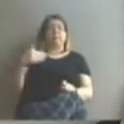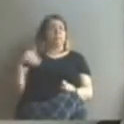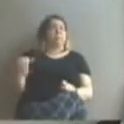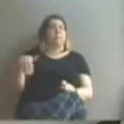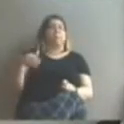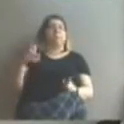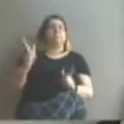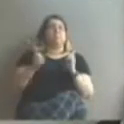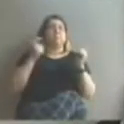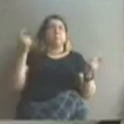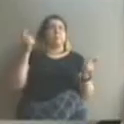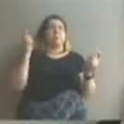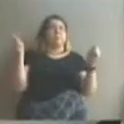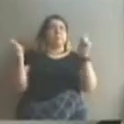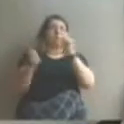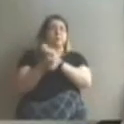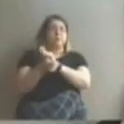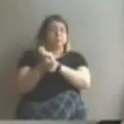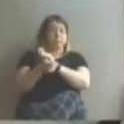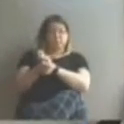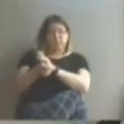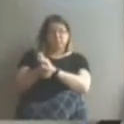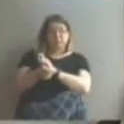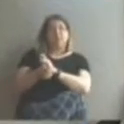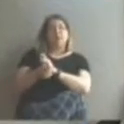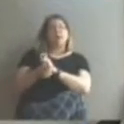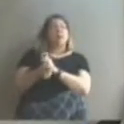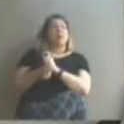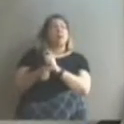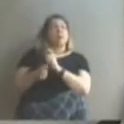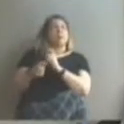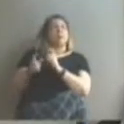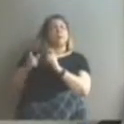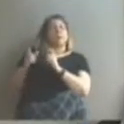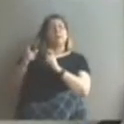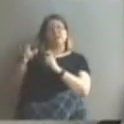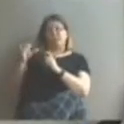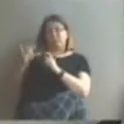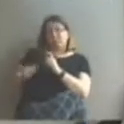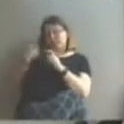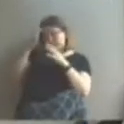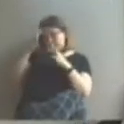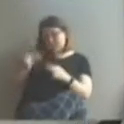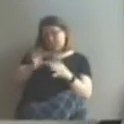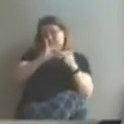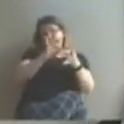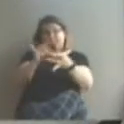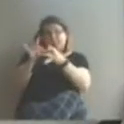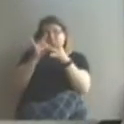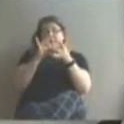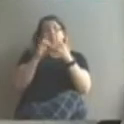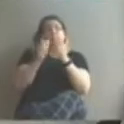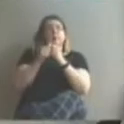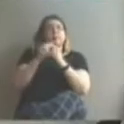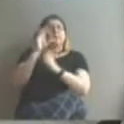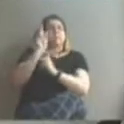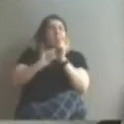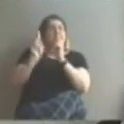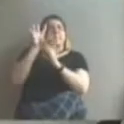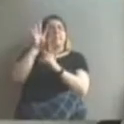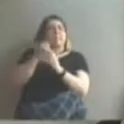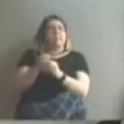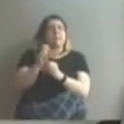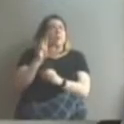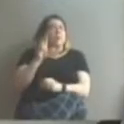here, are they arrived at collaboratively with the people who are directly involved,